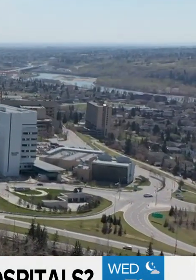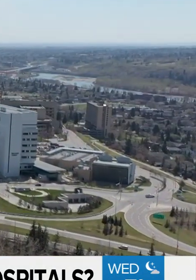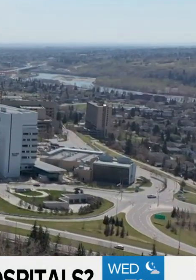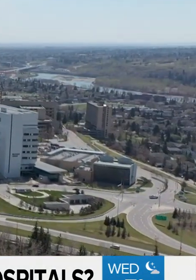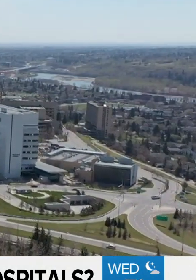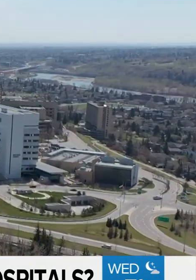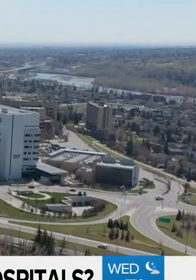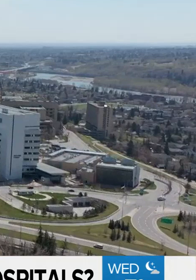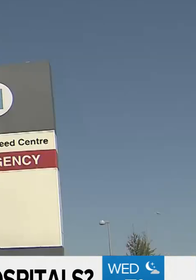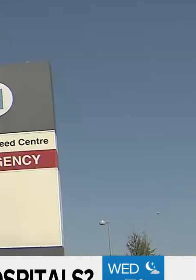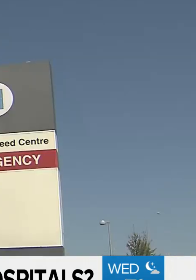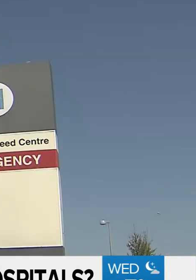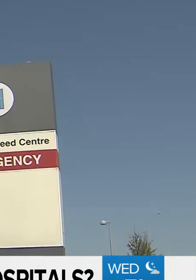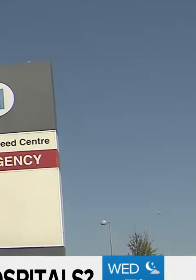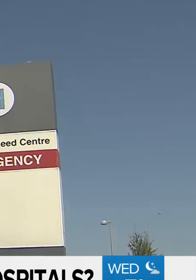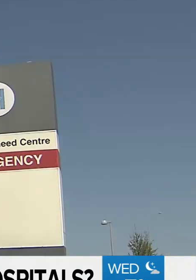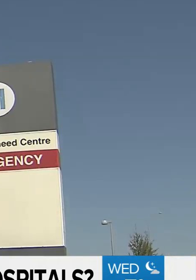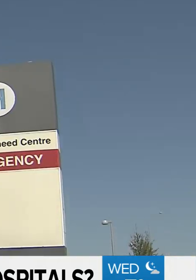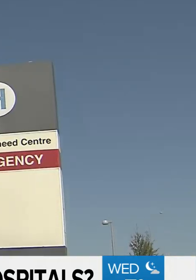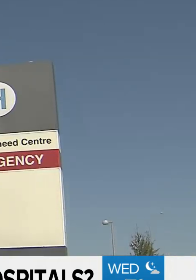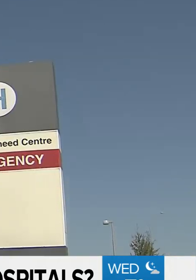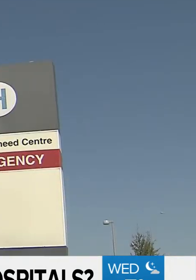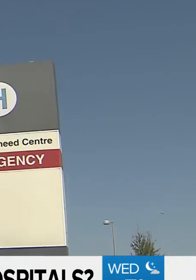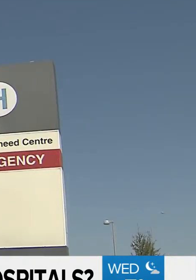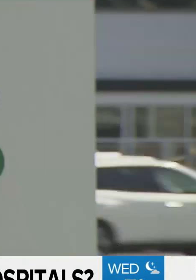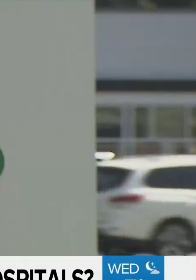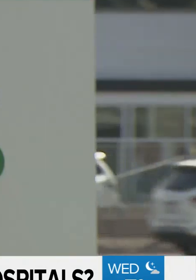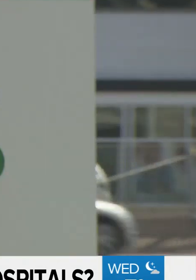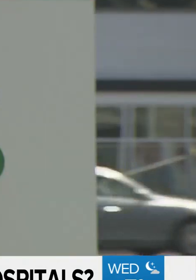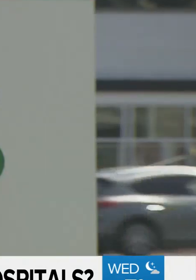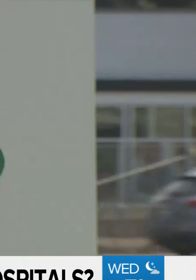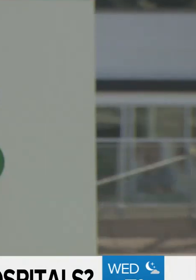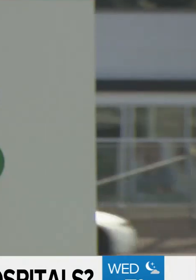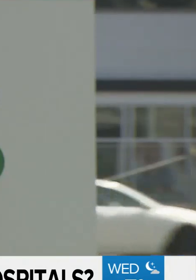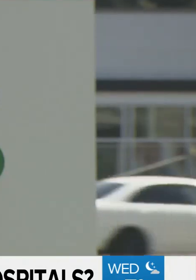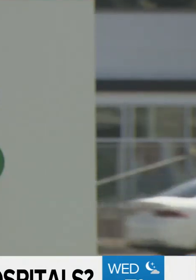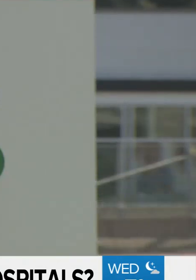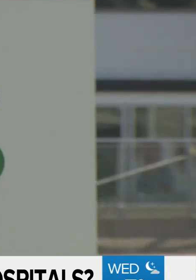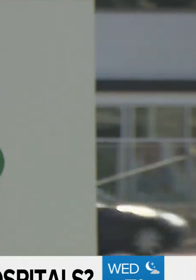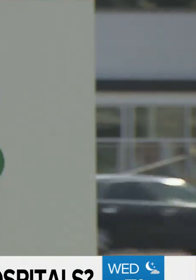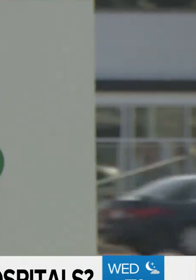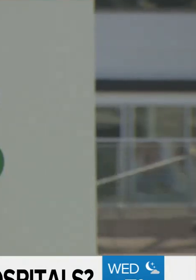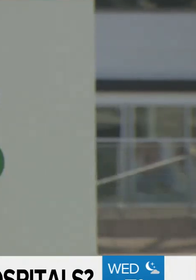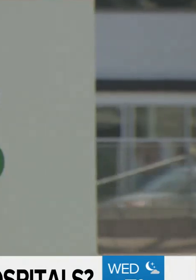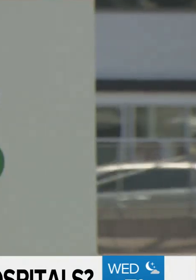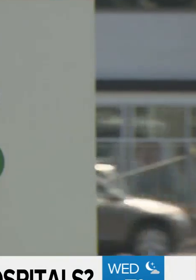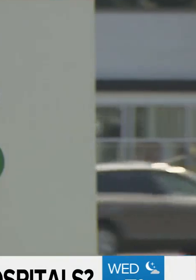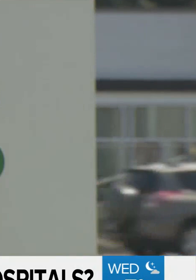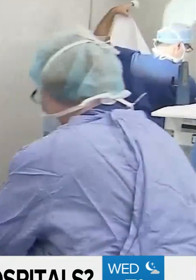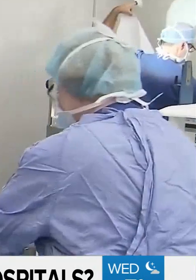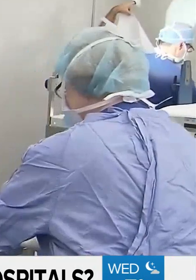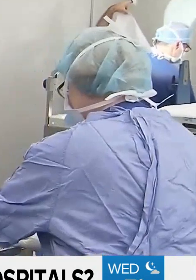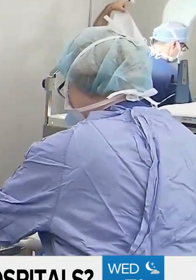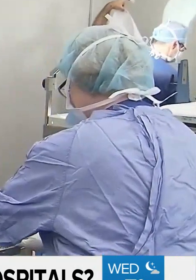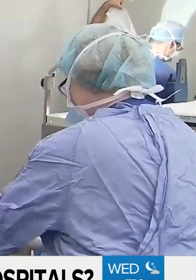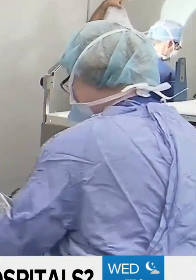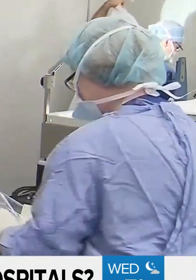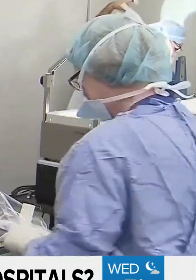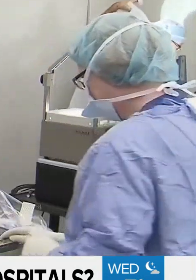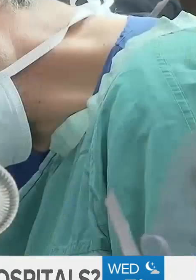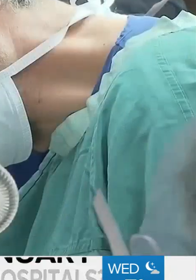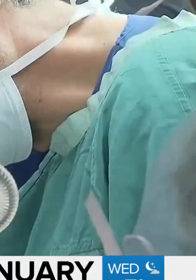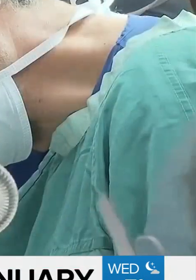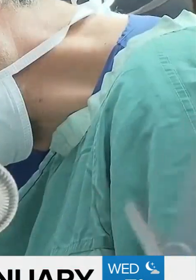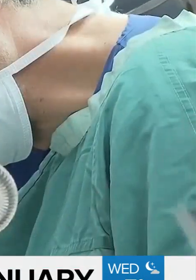of 561. 504 people are in hospital with 97 in the ICU. The vulnerable population and